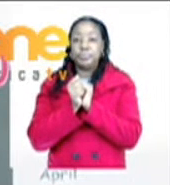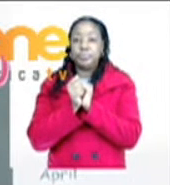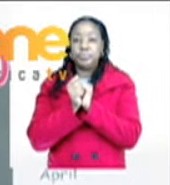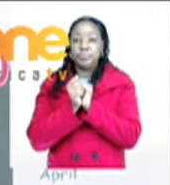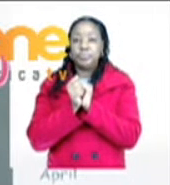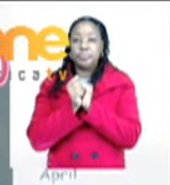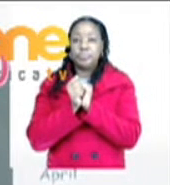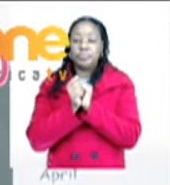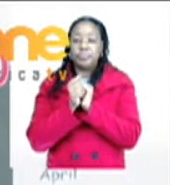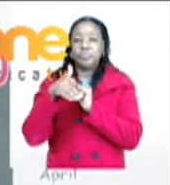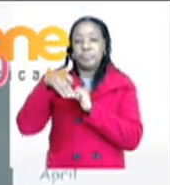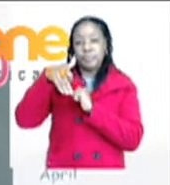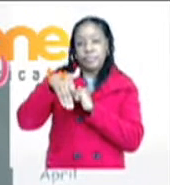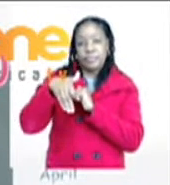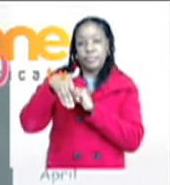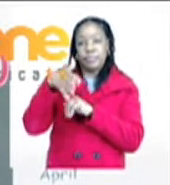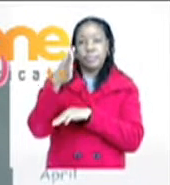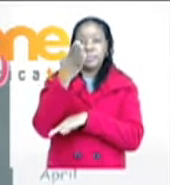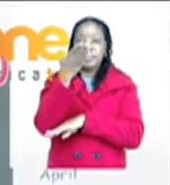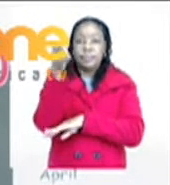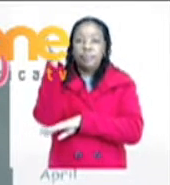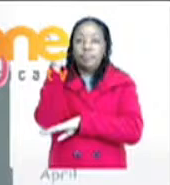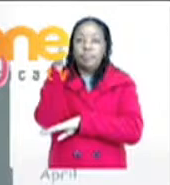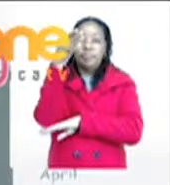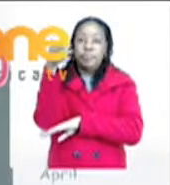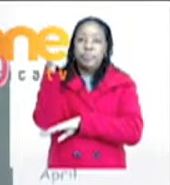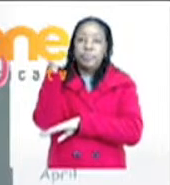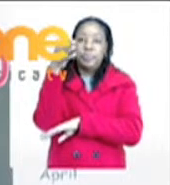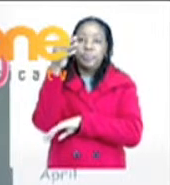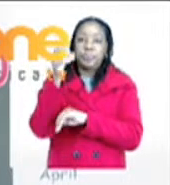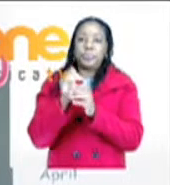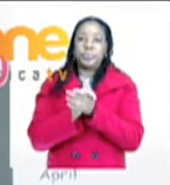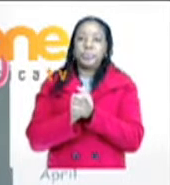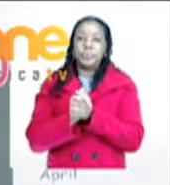I have the Namibian flag.